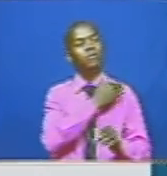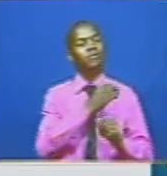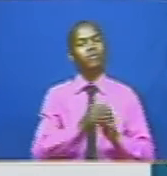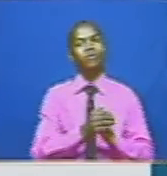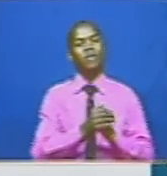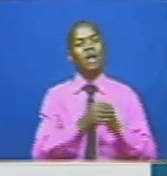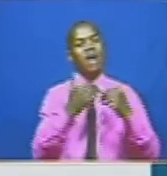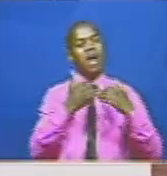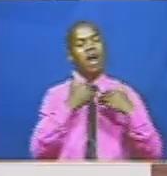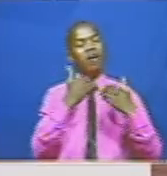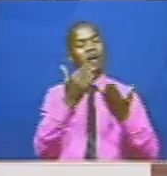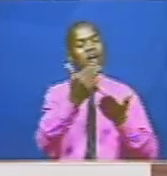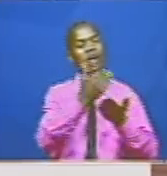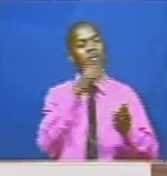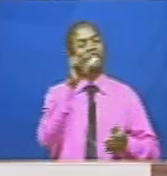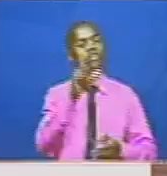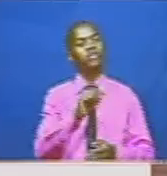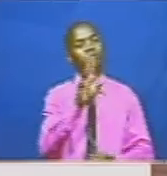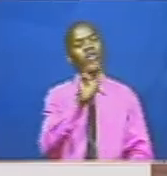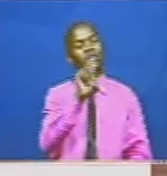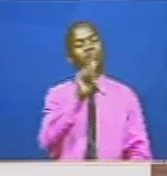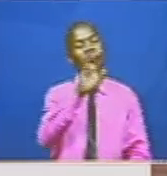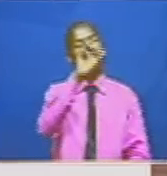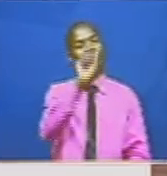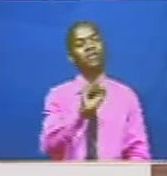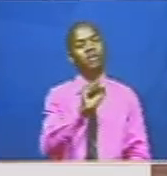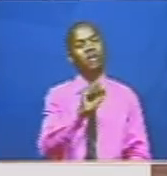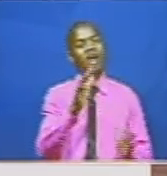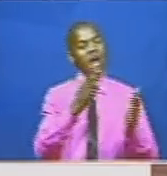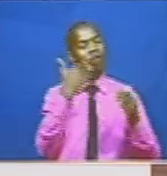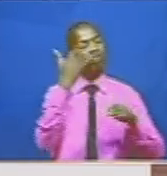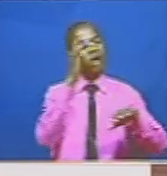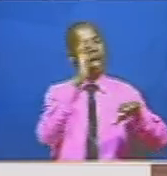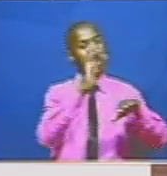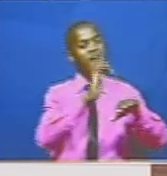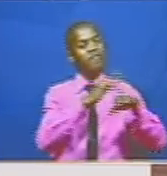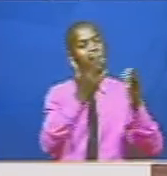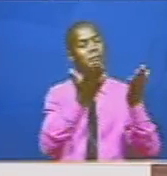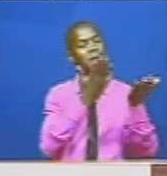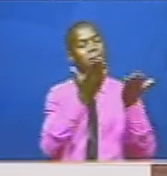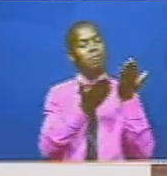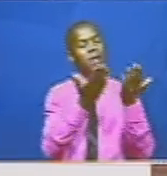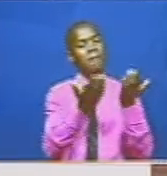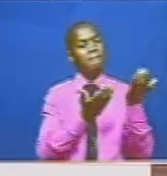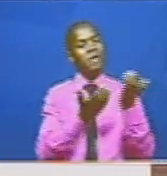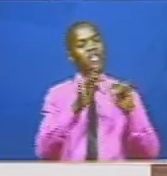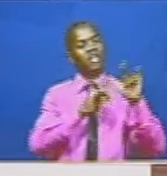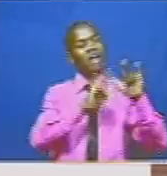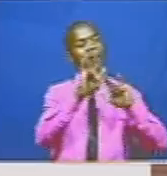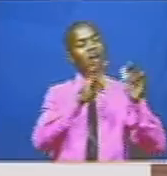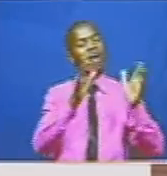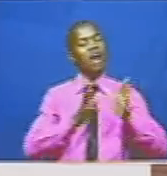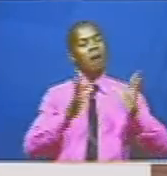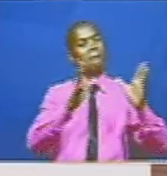They are offering very cheap rates. Yes, that's true. And how does that affect maybe the business of tour companies as well as the